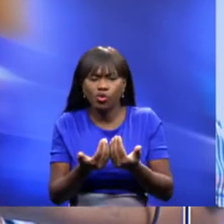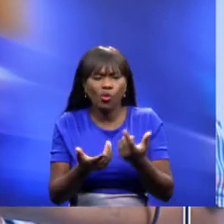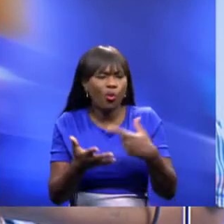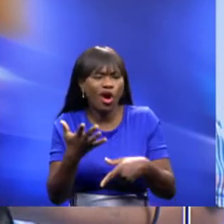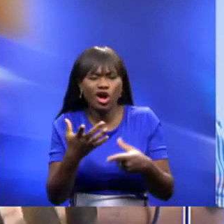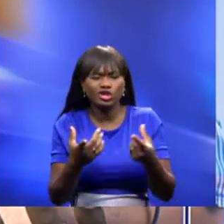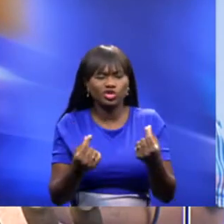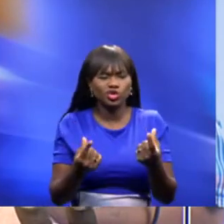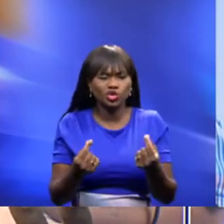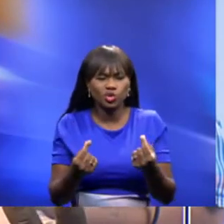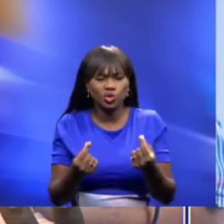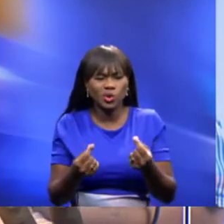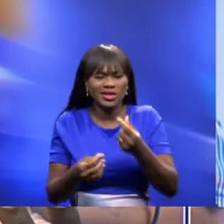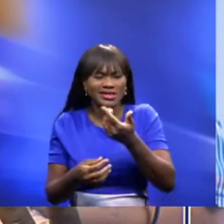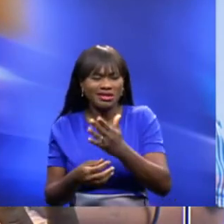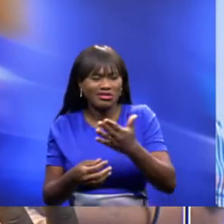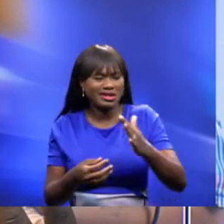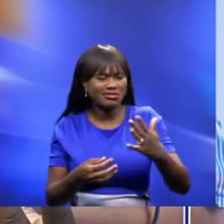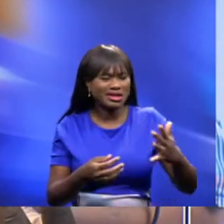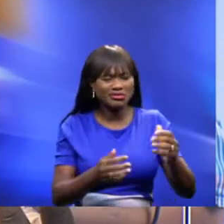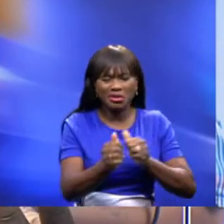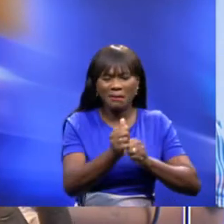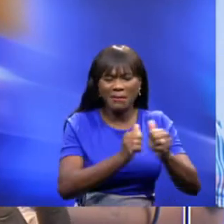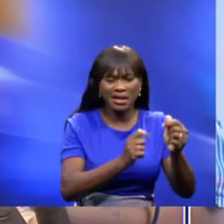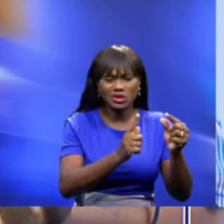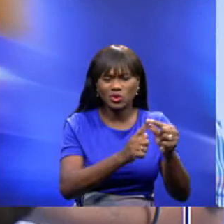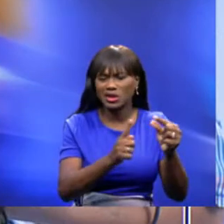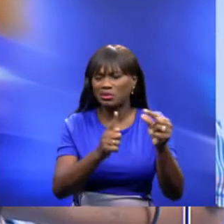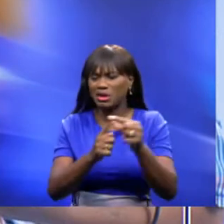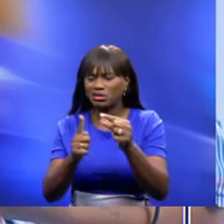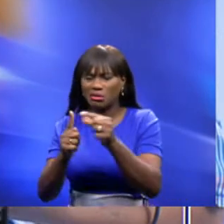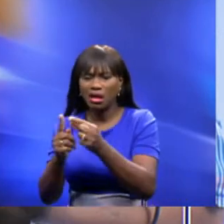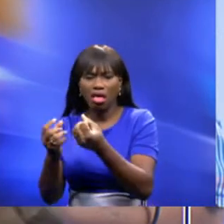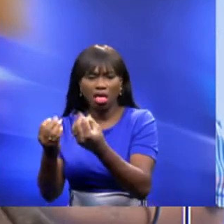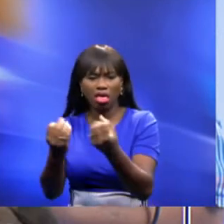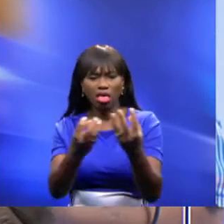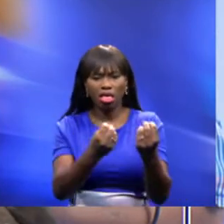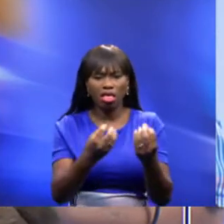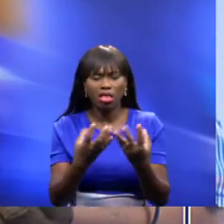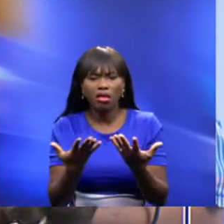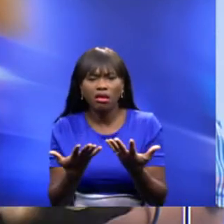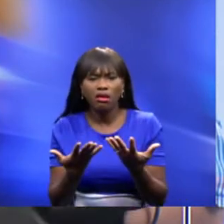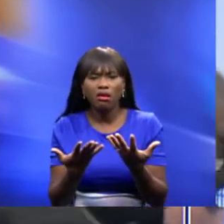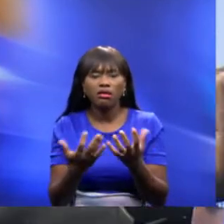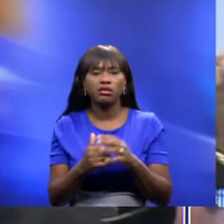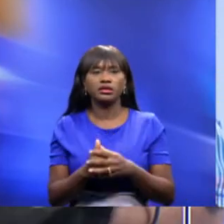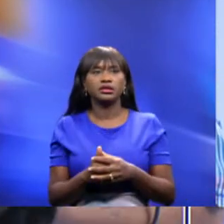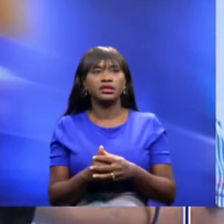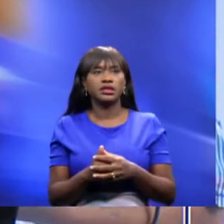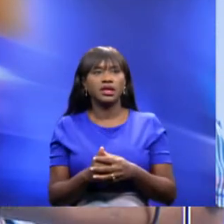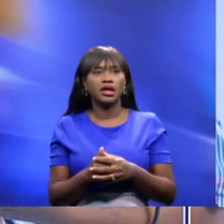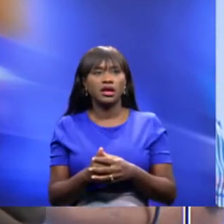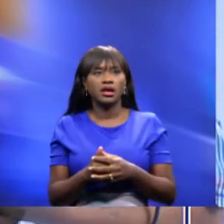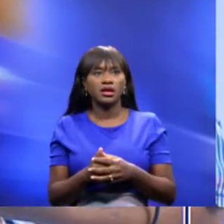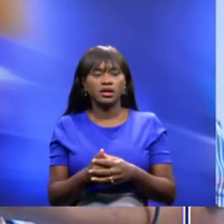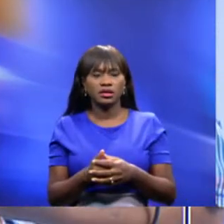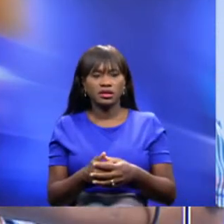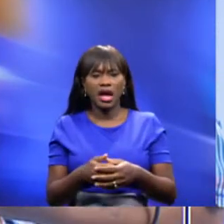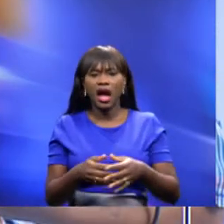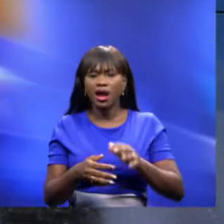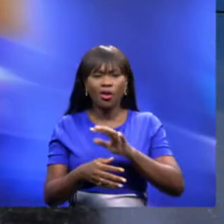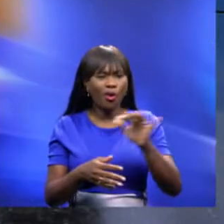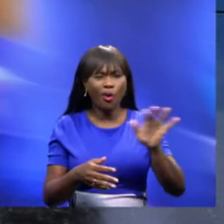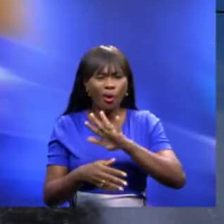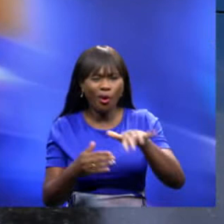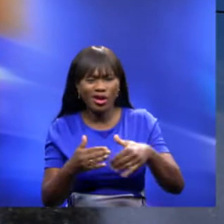the generation of these passwords? And how should I treat with several of them asking the same security